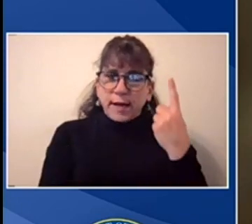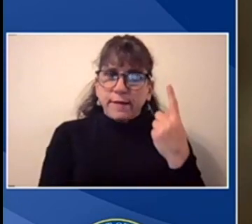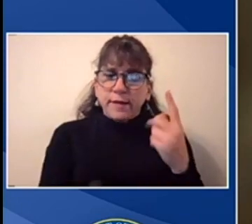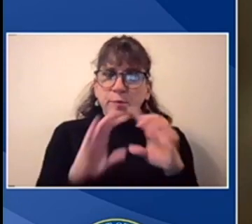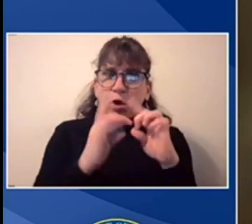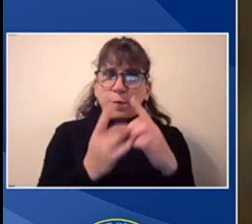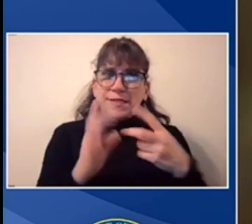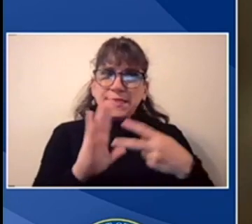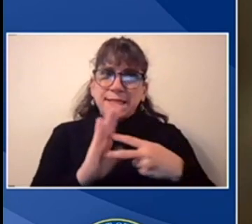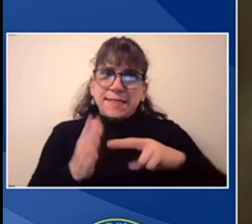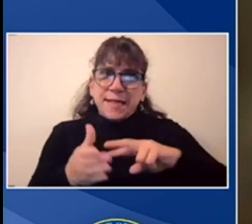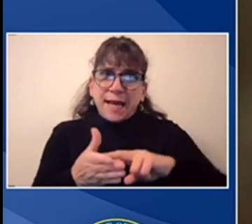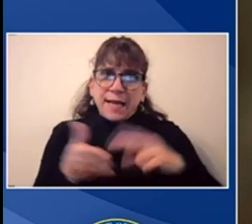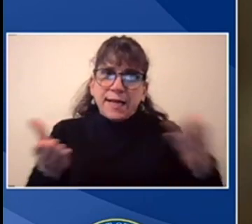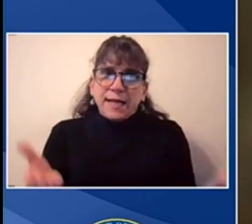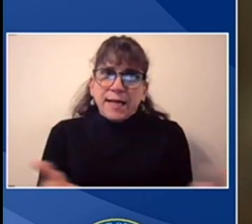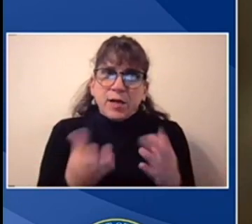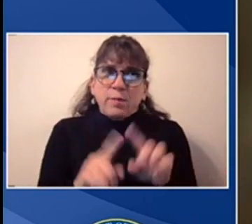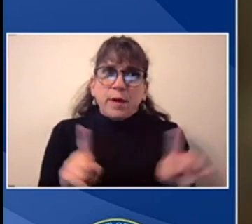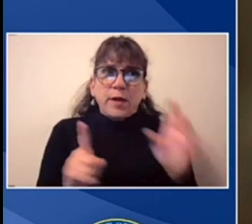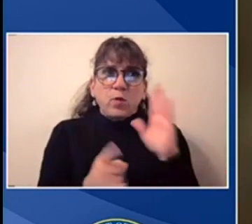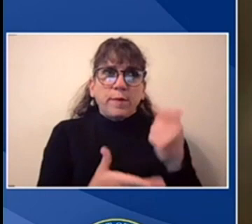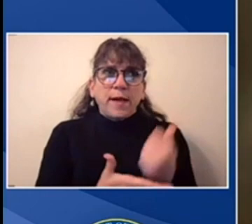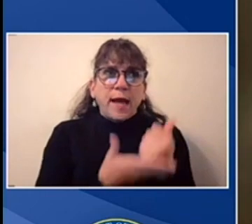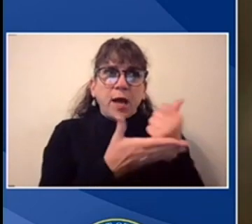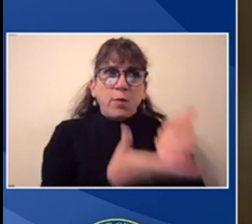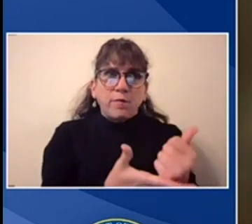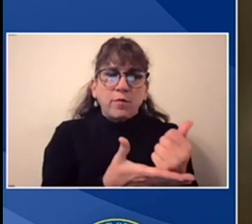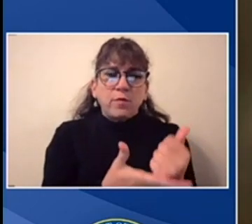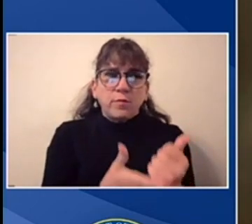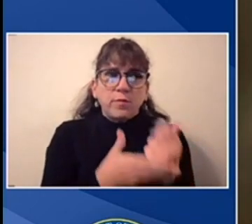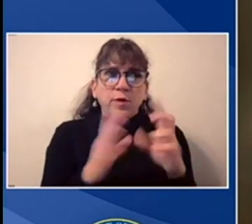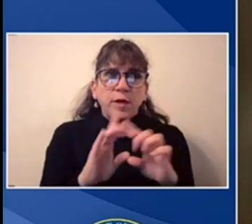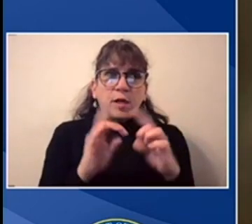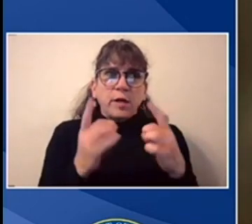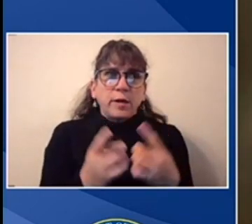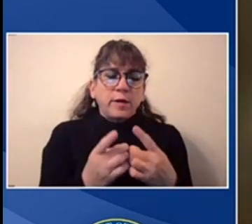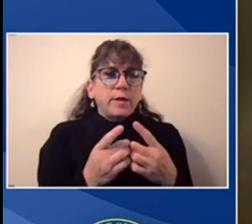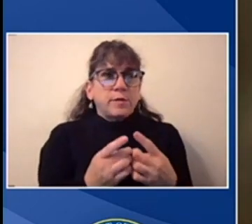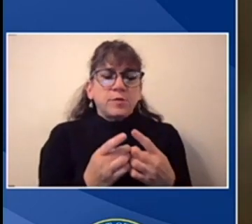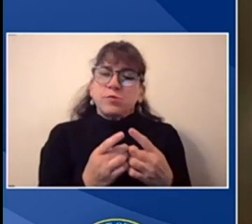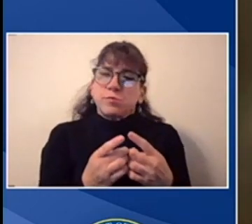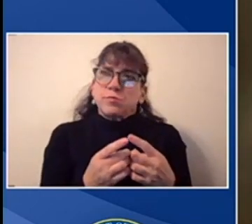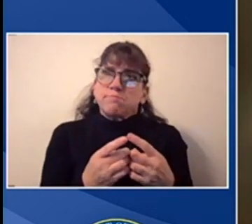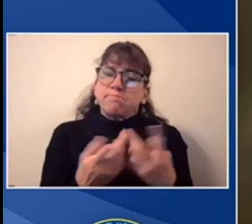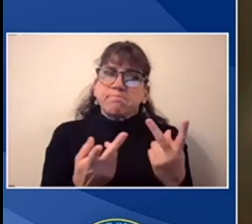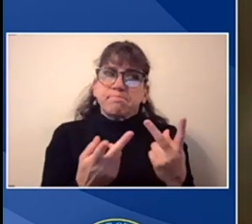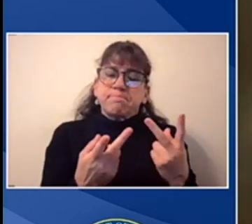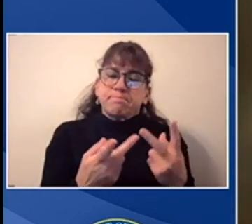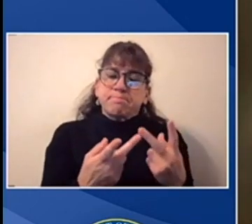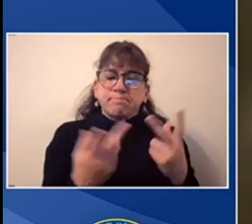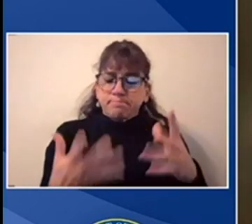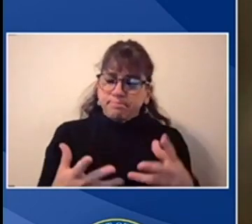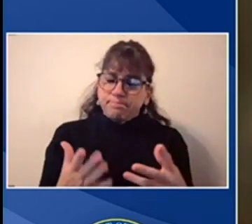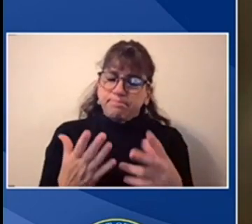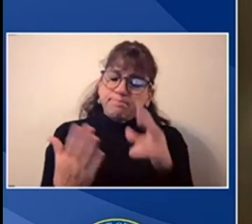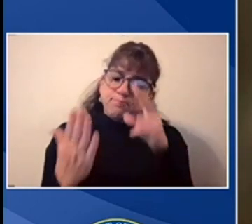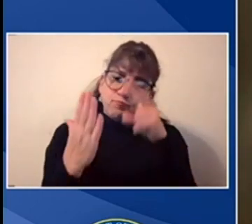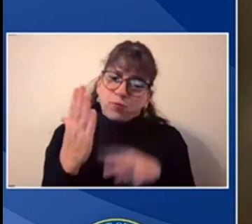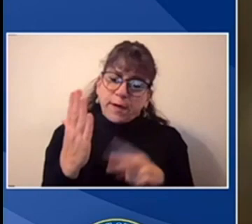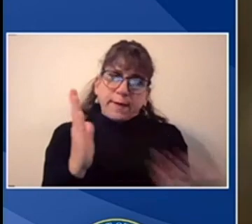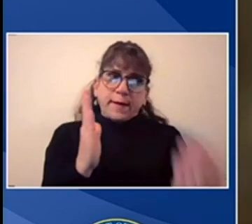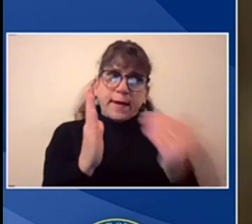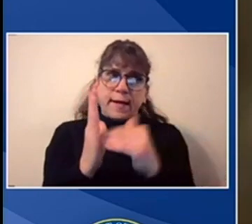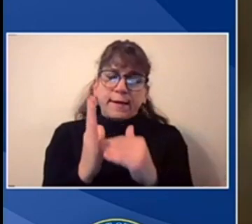here, but I think it would be helpful to for the department to sort of revisit some of this drafting to make sure that it's clear to which